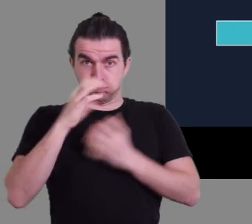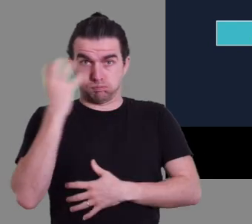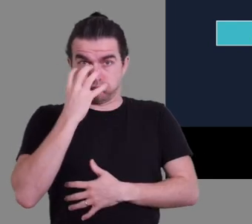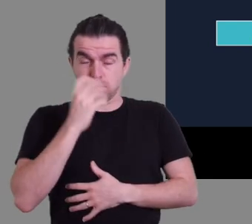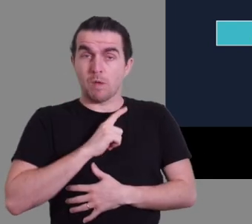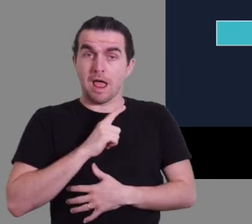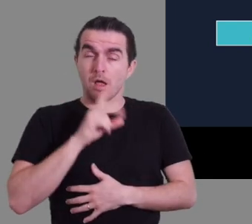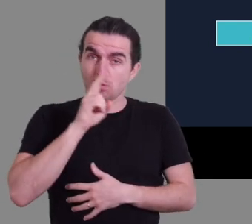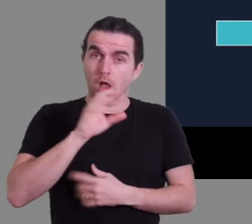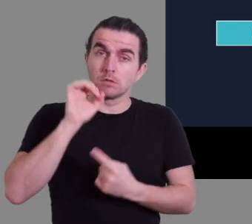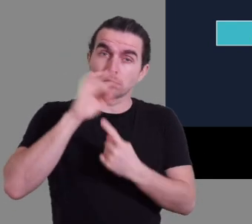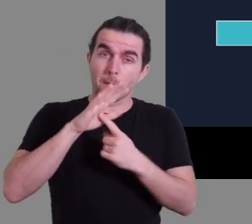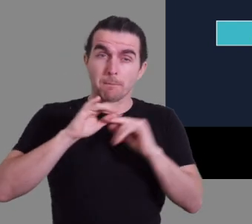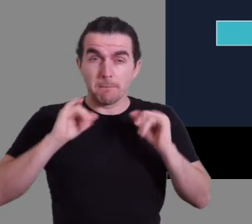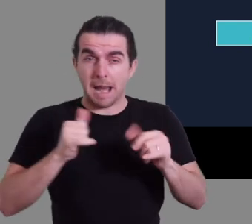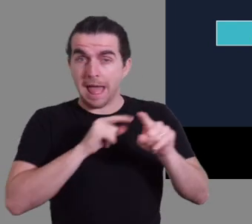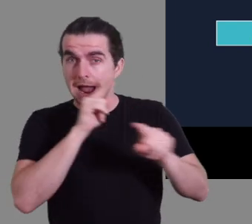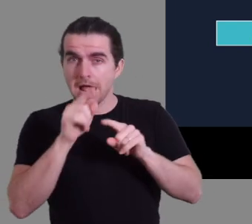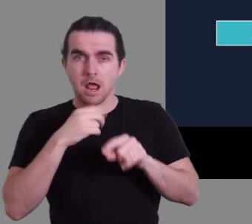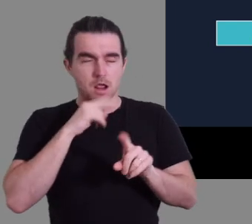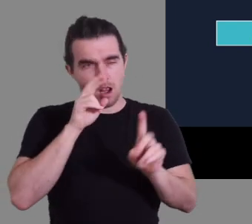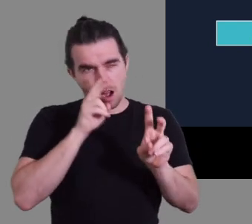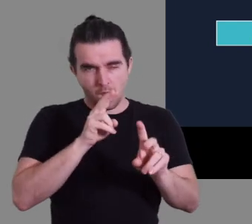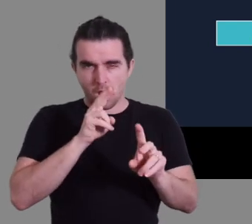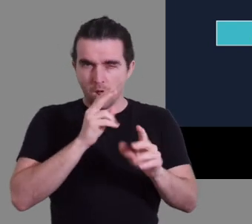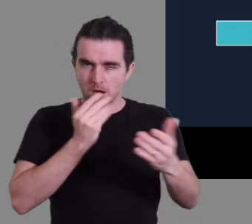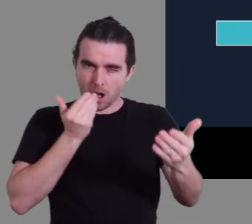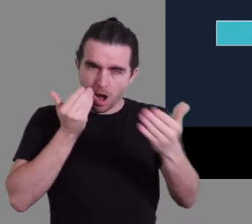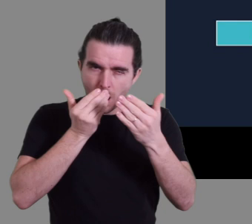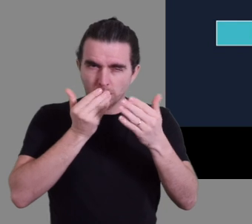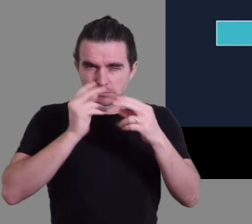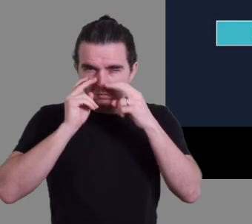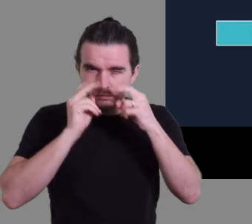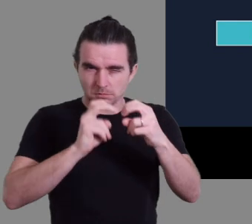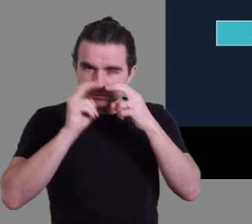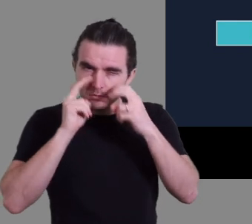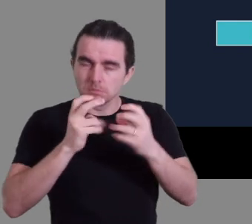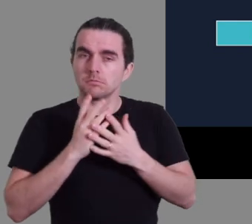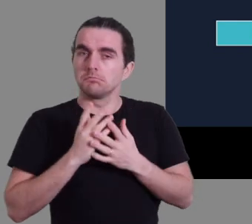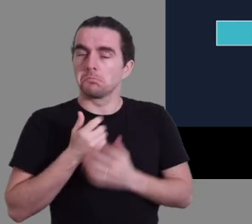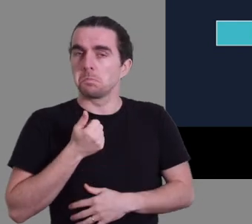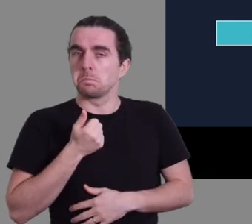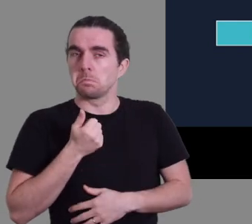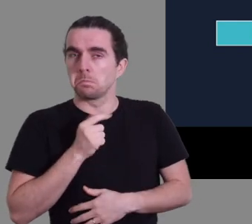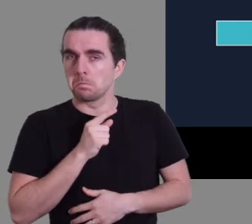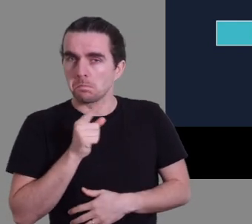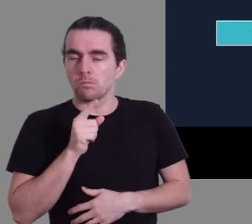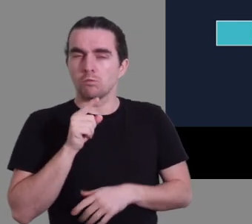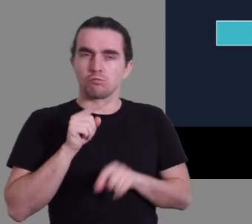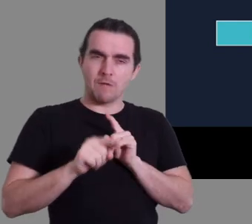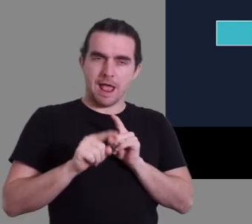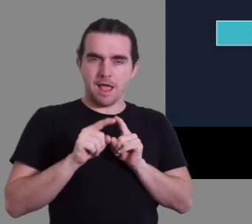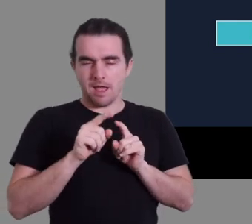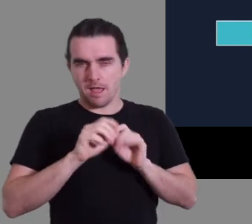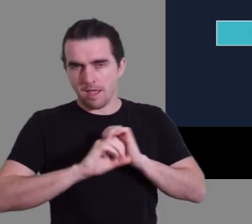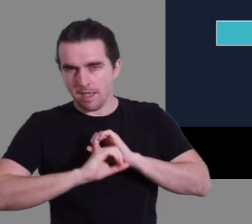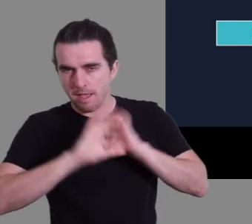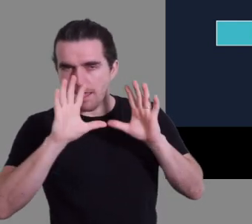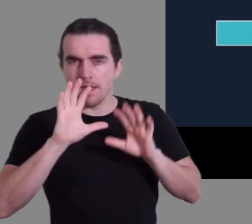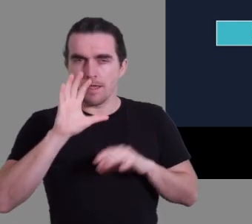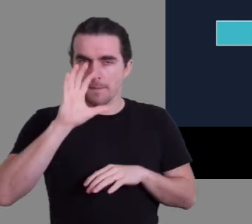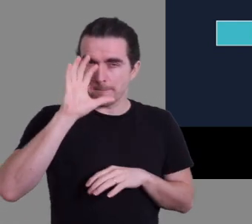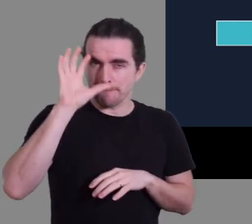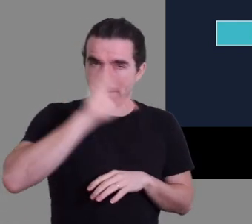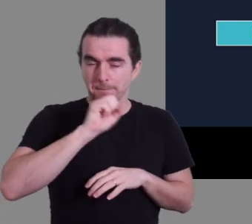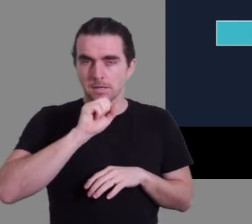top players and we look at them really closely. So I found it was really good in the sense to try and remember it all